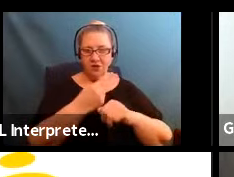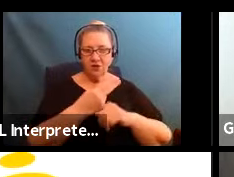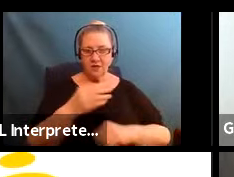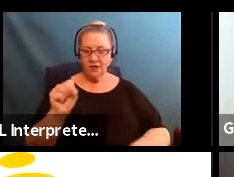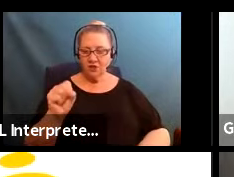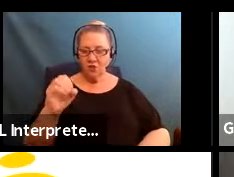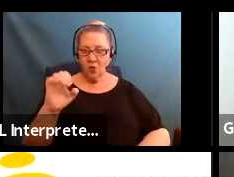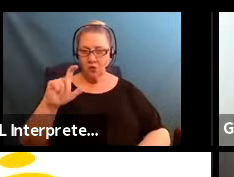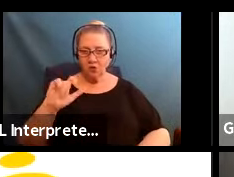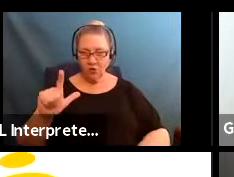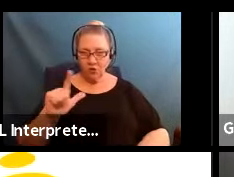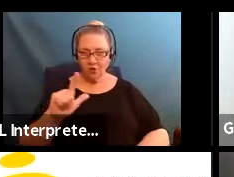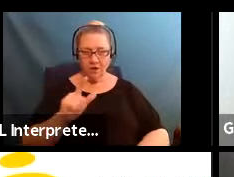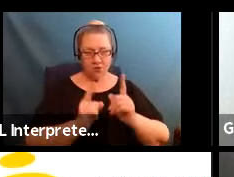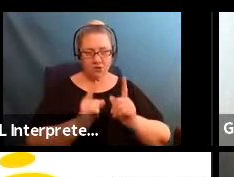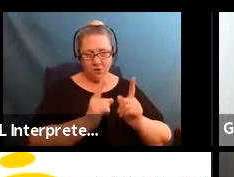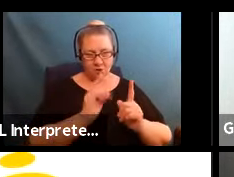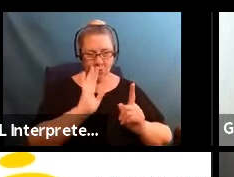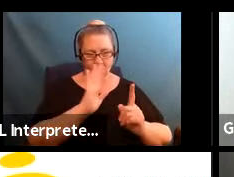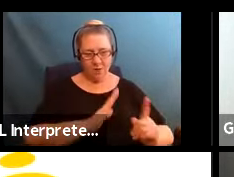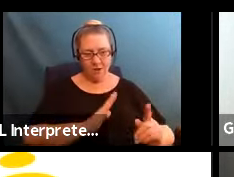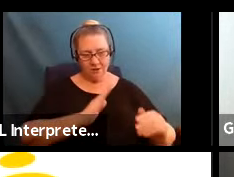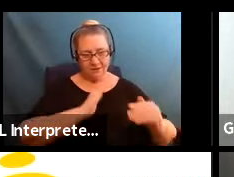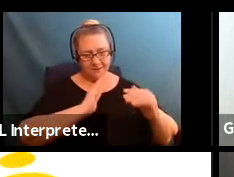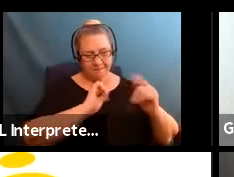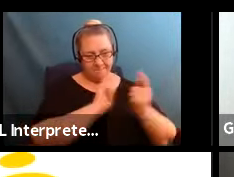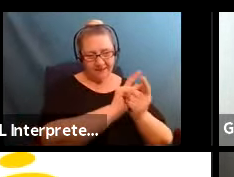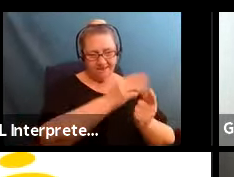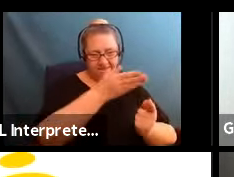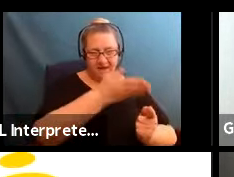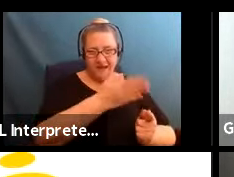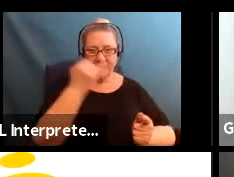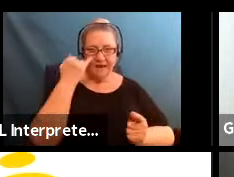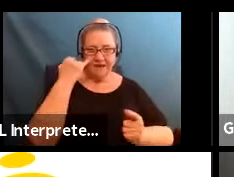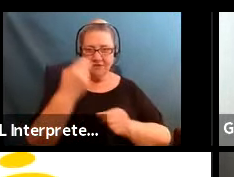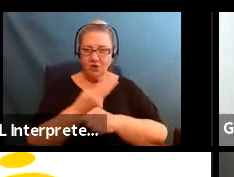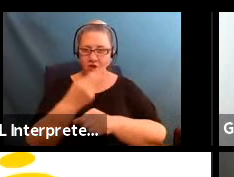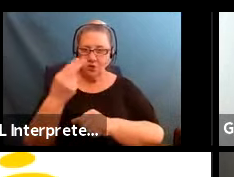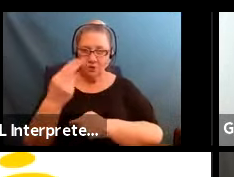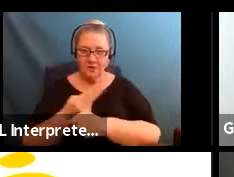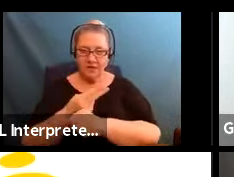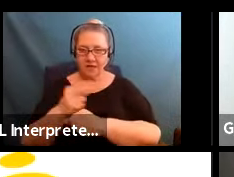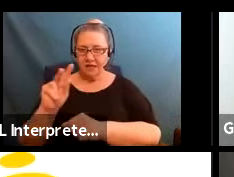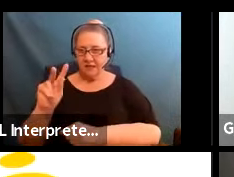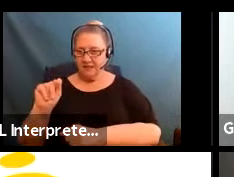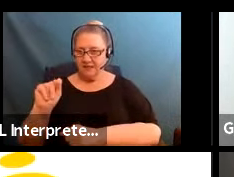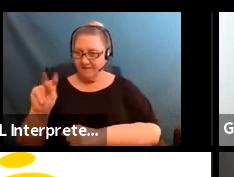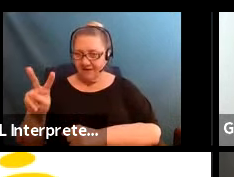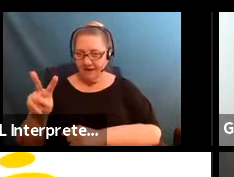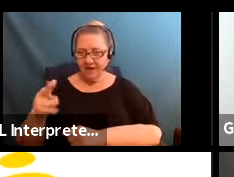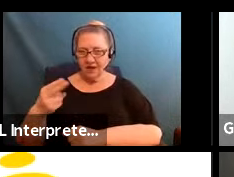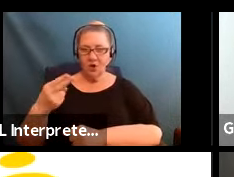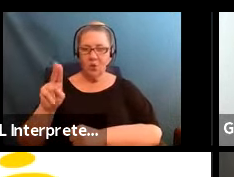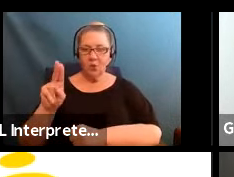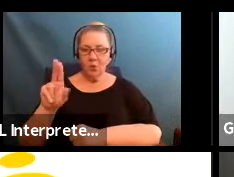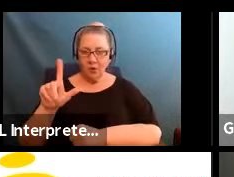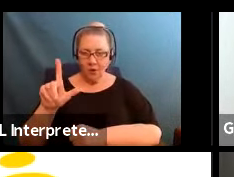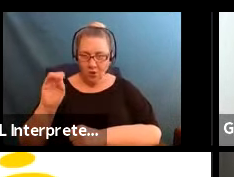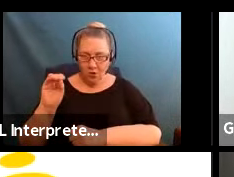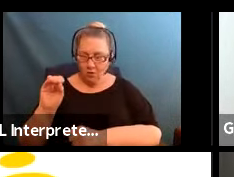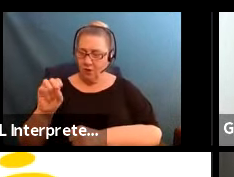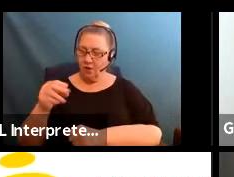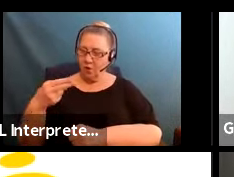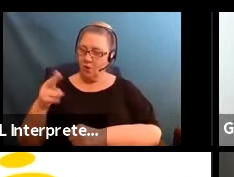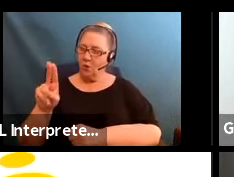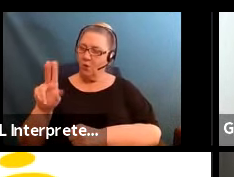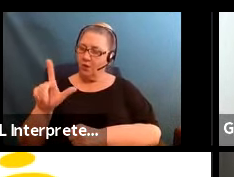If they're using what we call over-the-top TV, like Netflixing or doing Hulu, all these different types of programming, that's where we're going